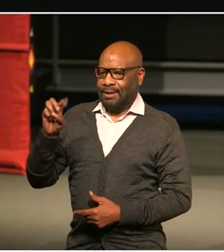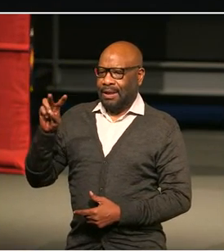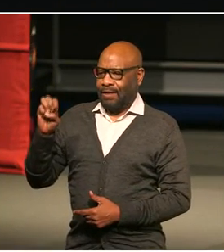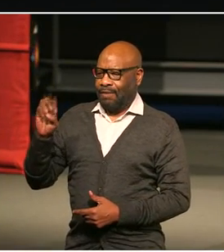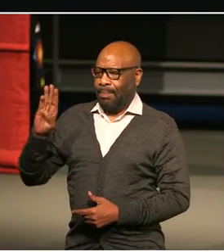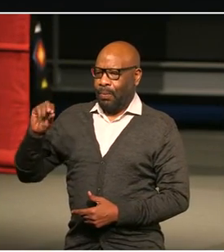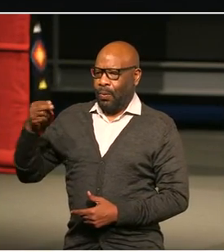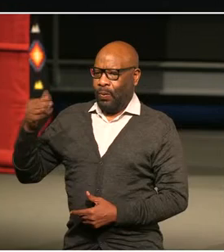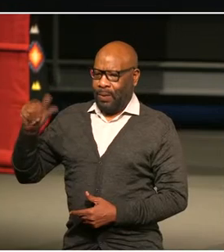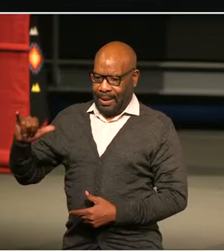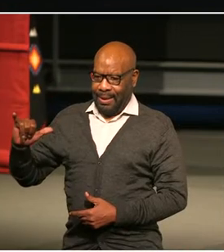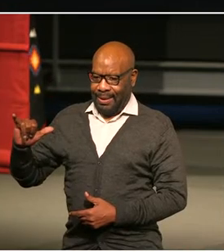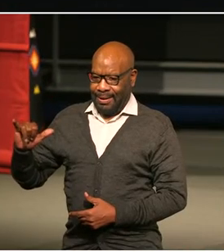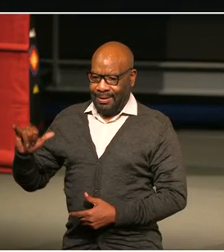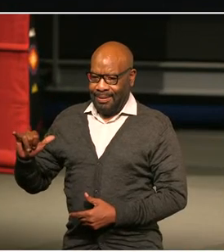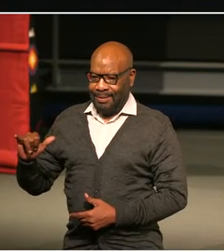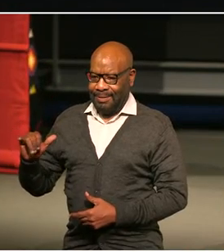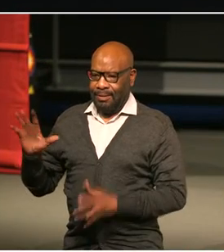Sooner Nation.